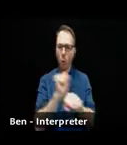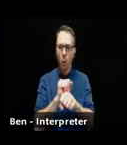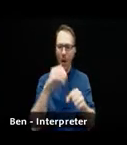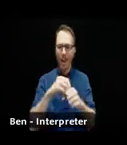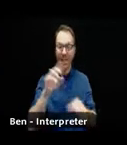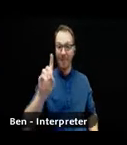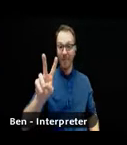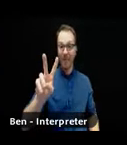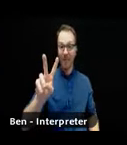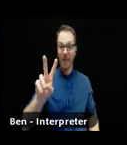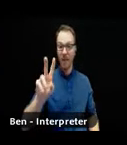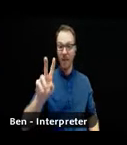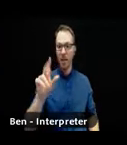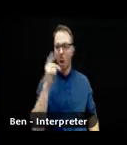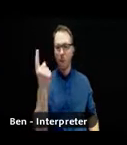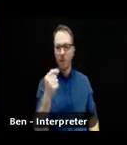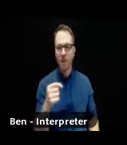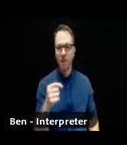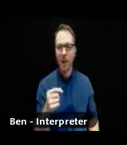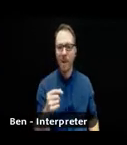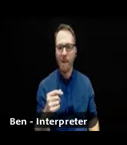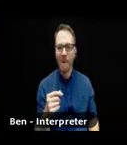case, but